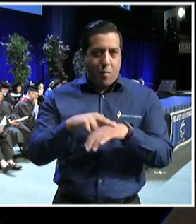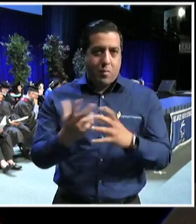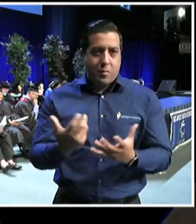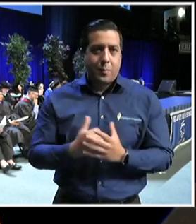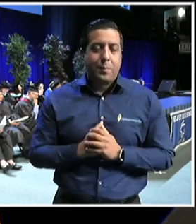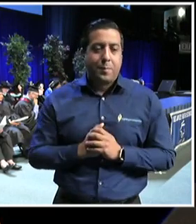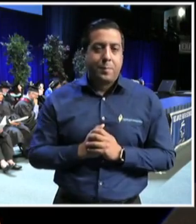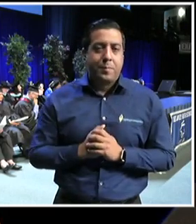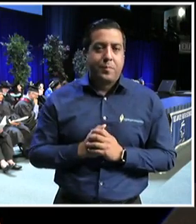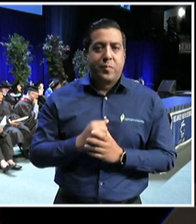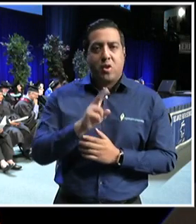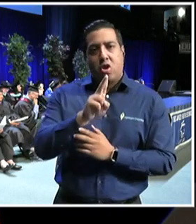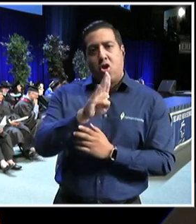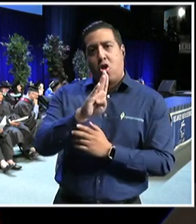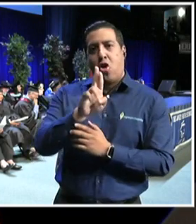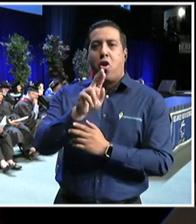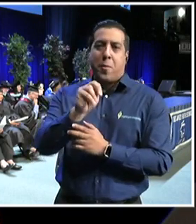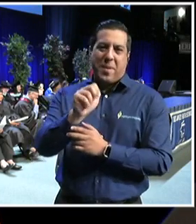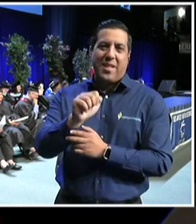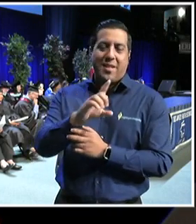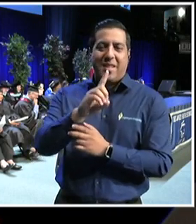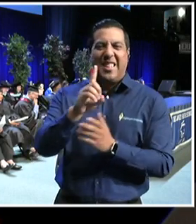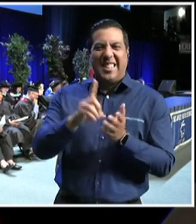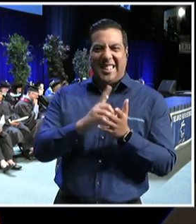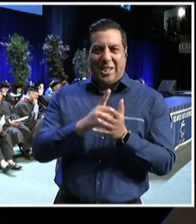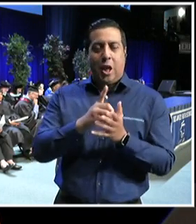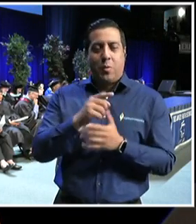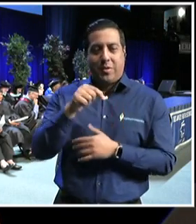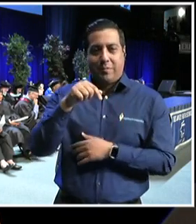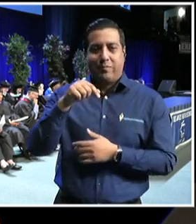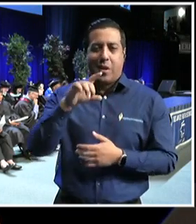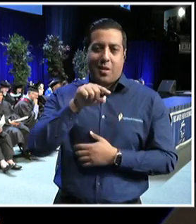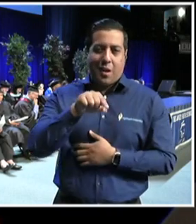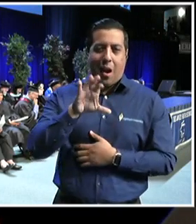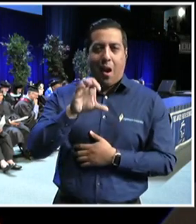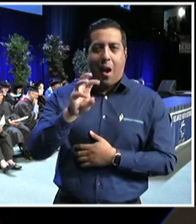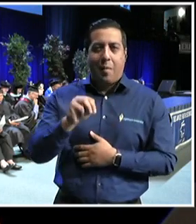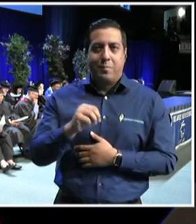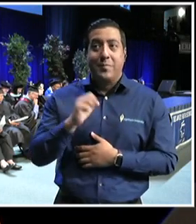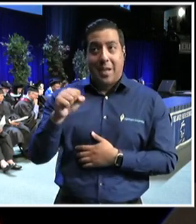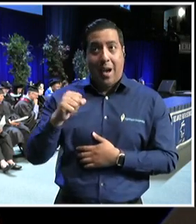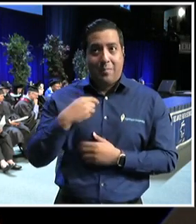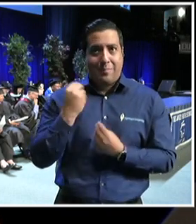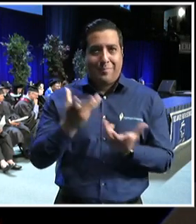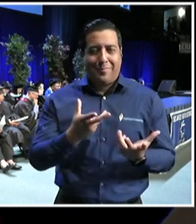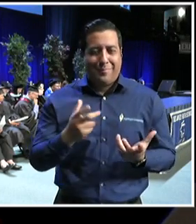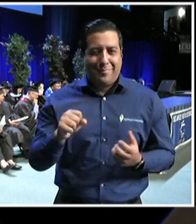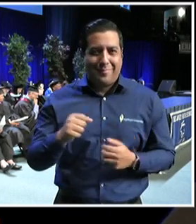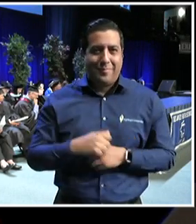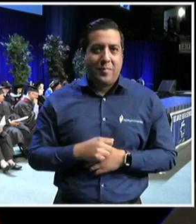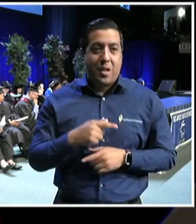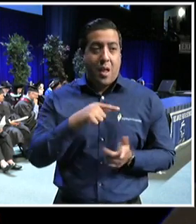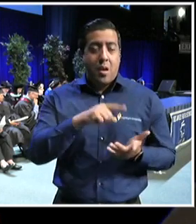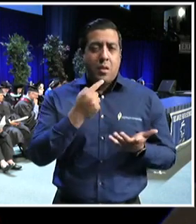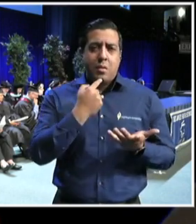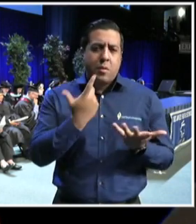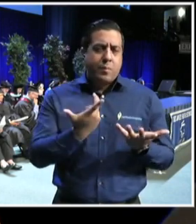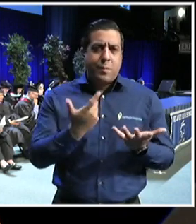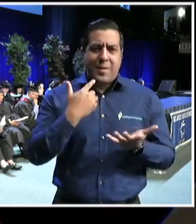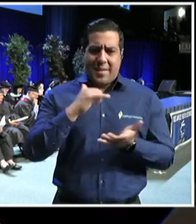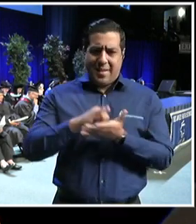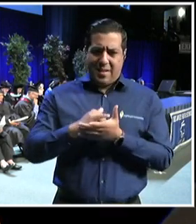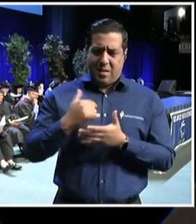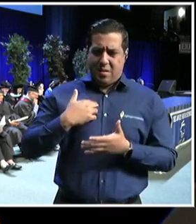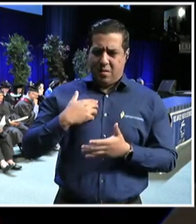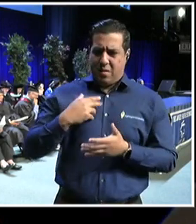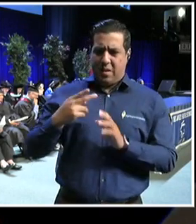urbandictionary.com. Yes, yes it is, Urban Dictionary states that the salutatorian